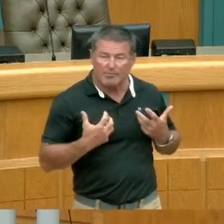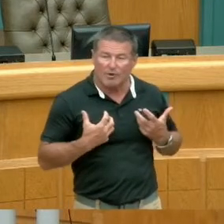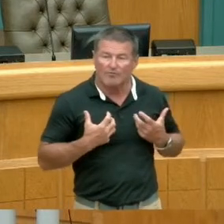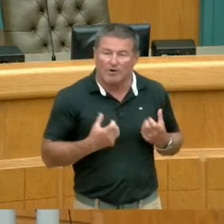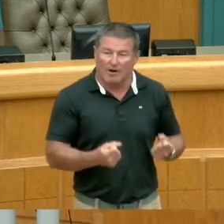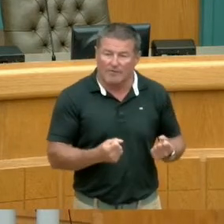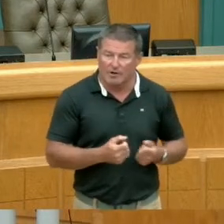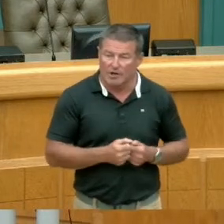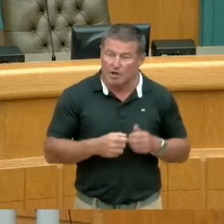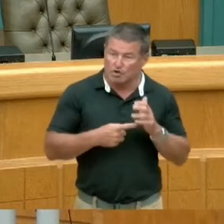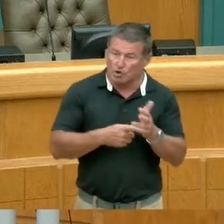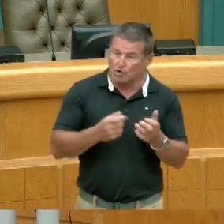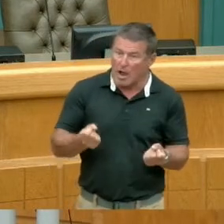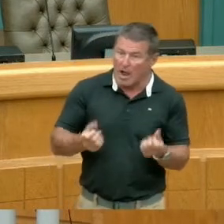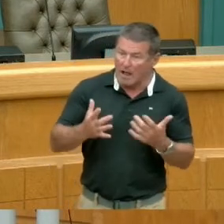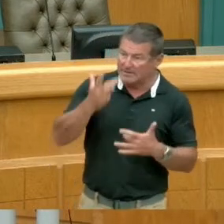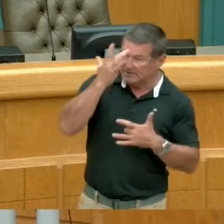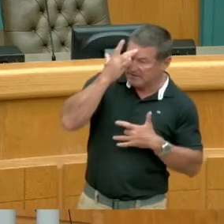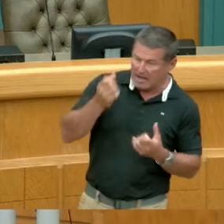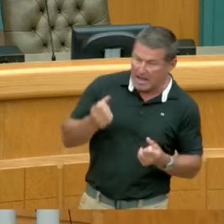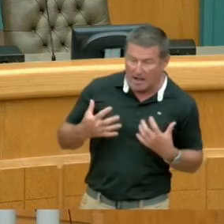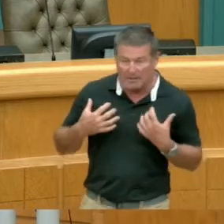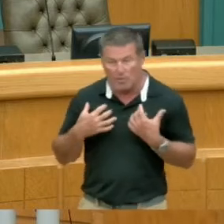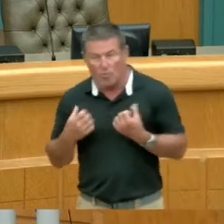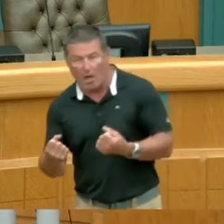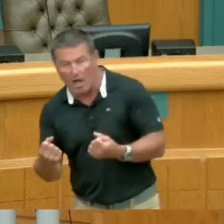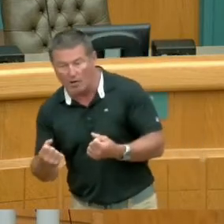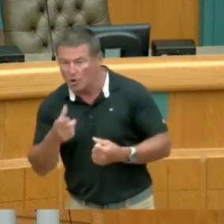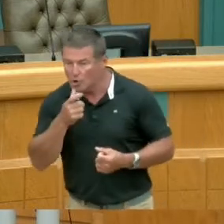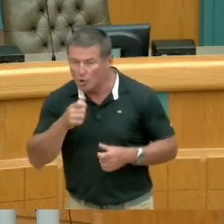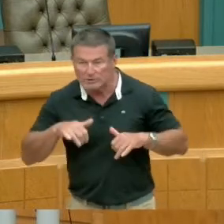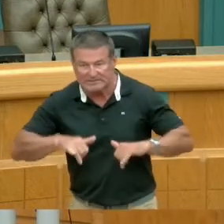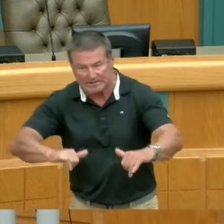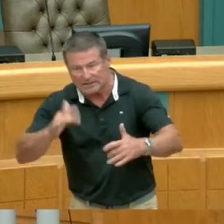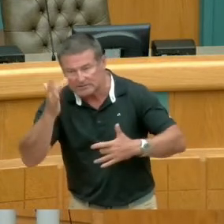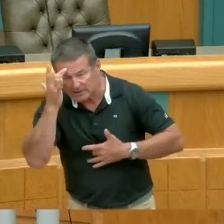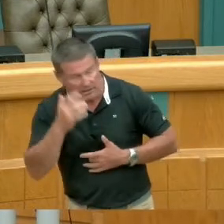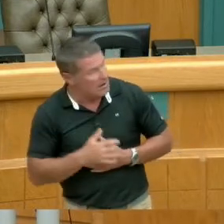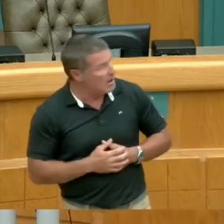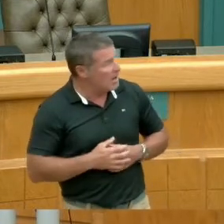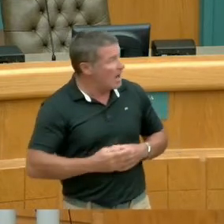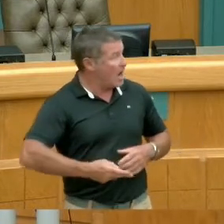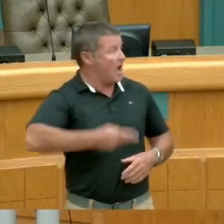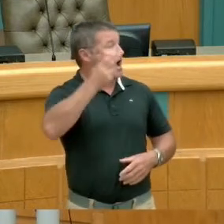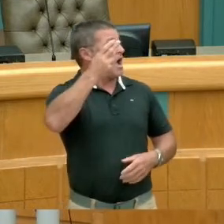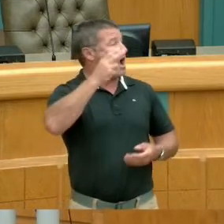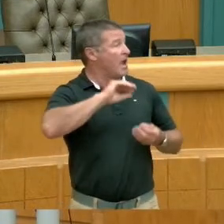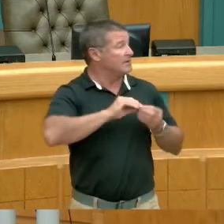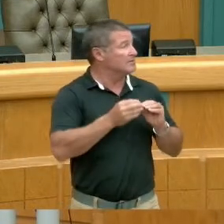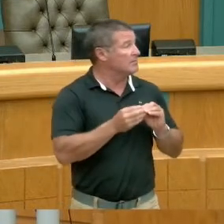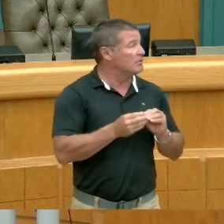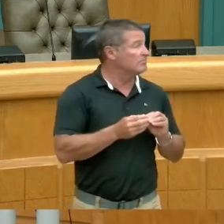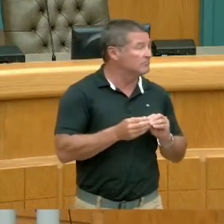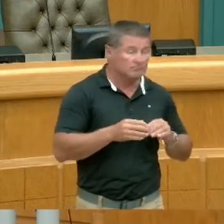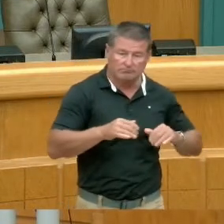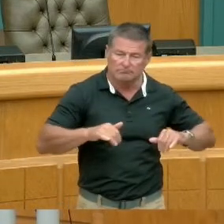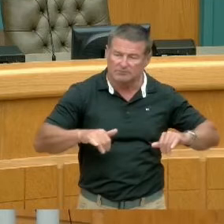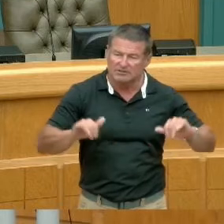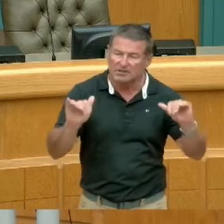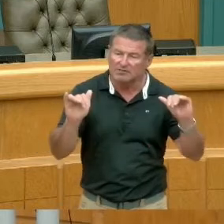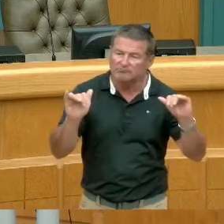terms of who's recovered and who still might have it. So as you can see, the majority of the cases are still